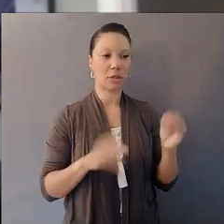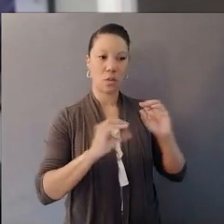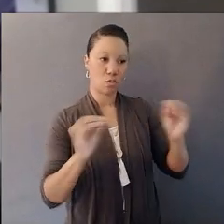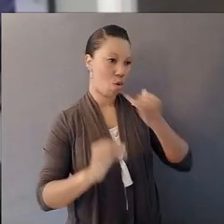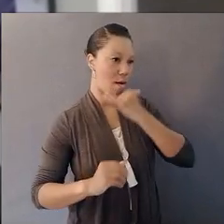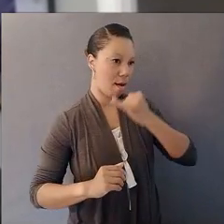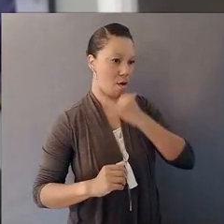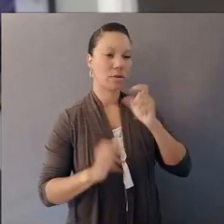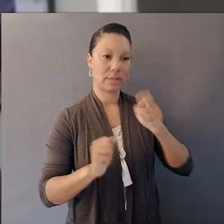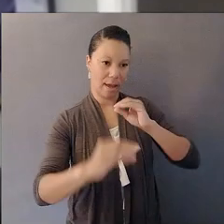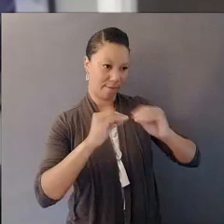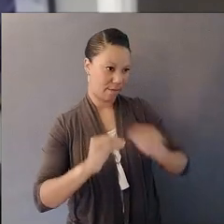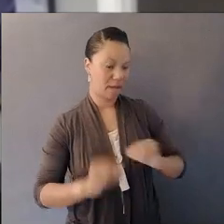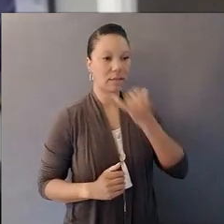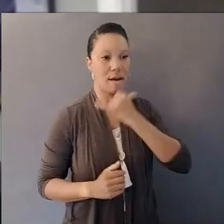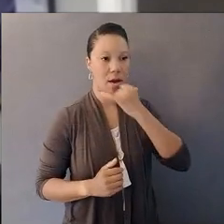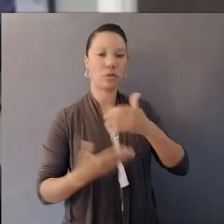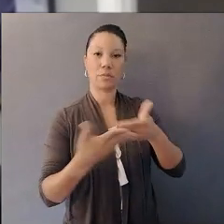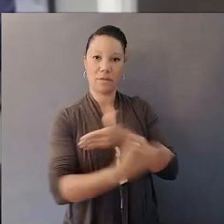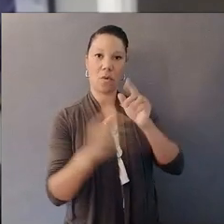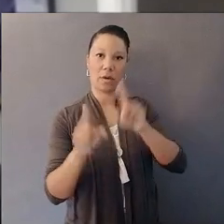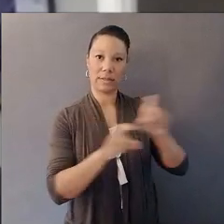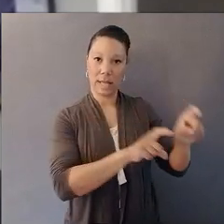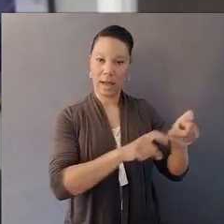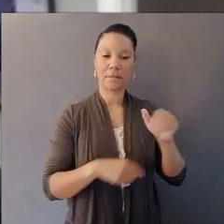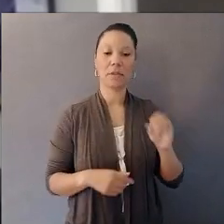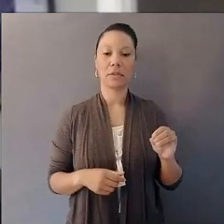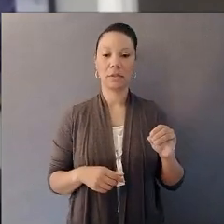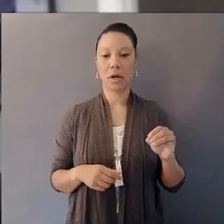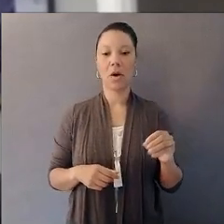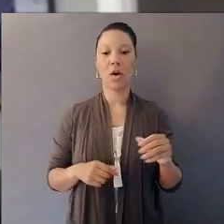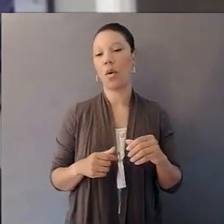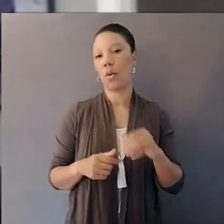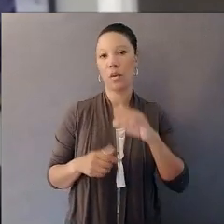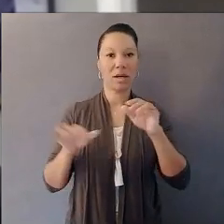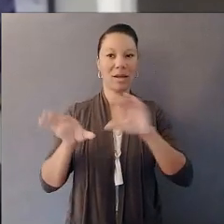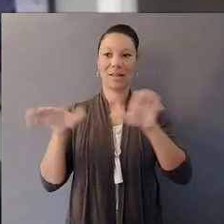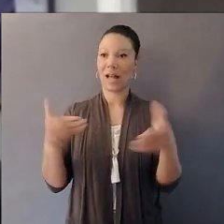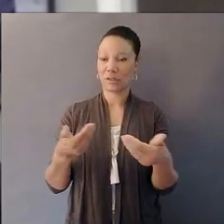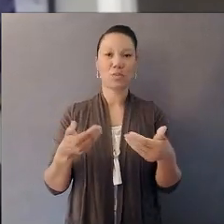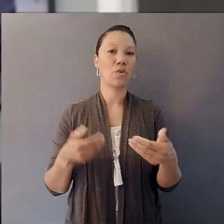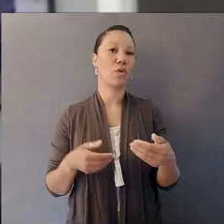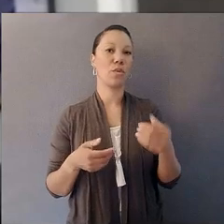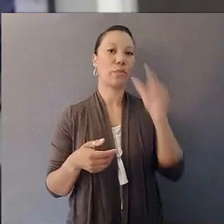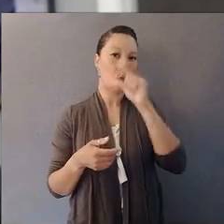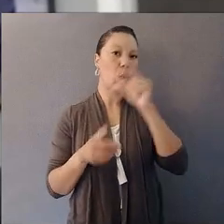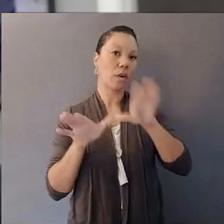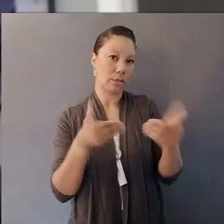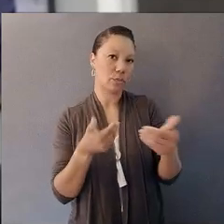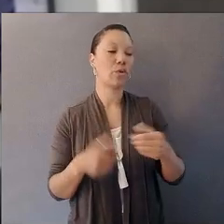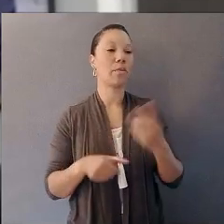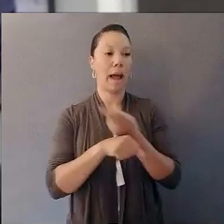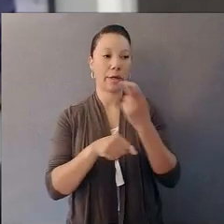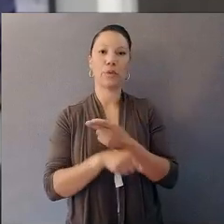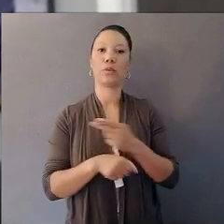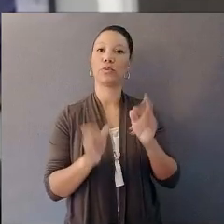So I really used and took advantage of Google Classroom to leave tons of extensive private comments and make sure that they could see